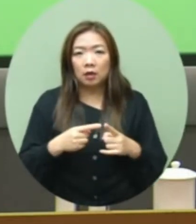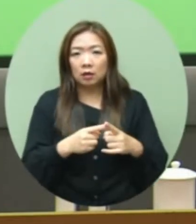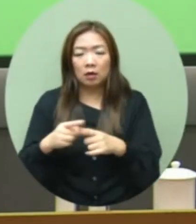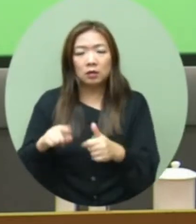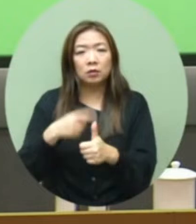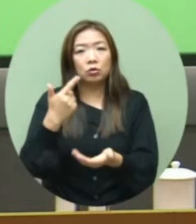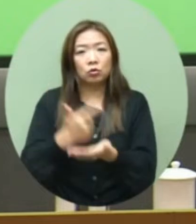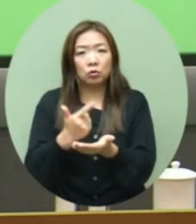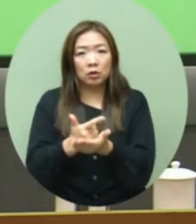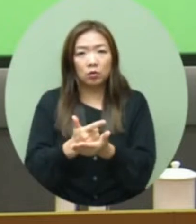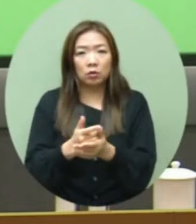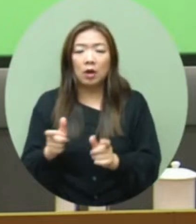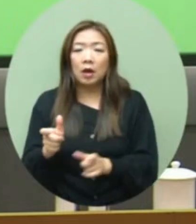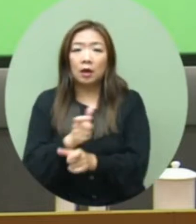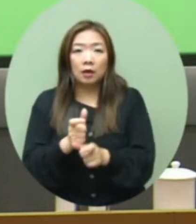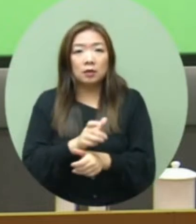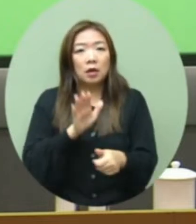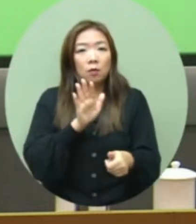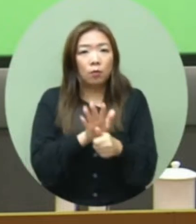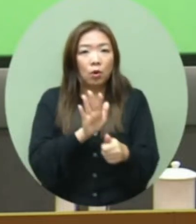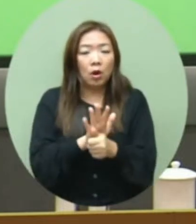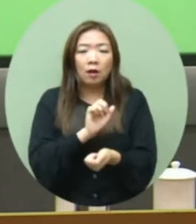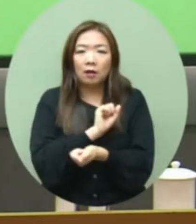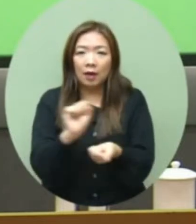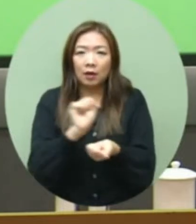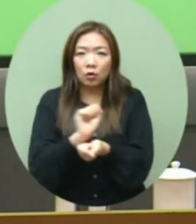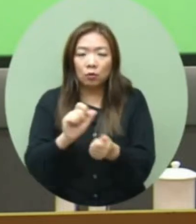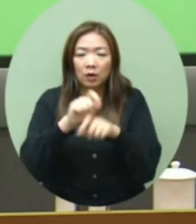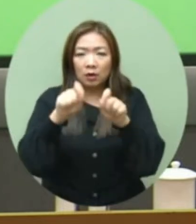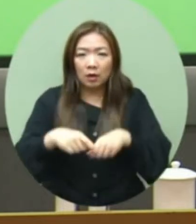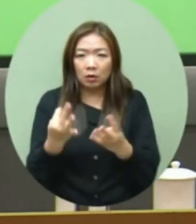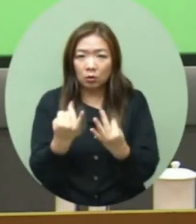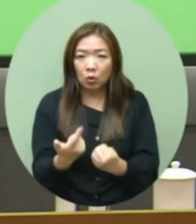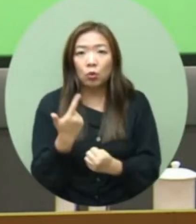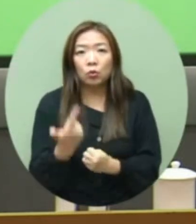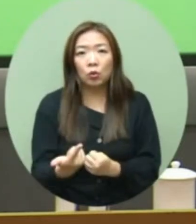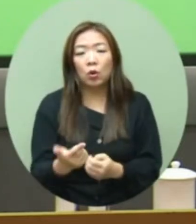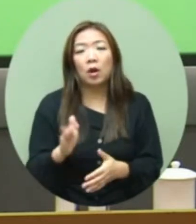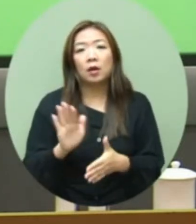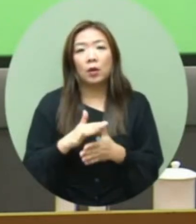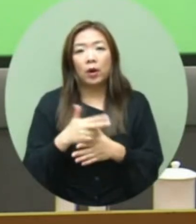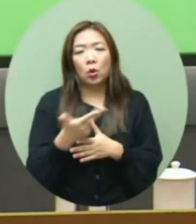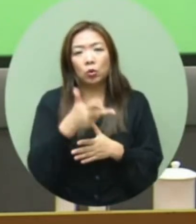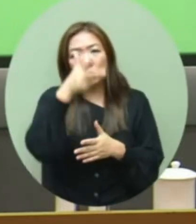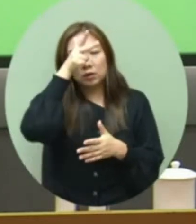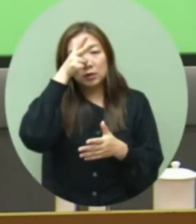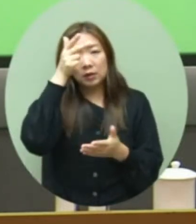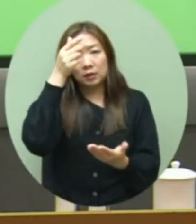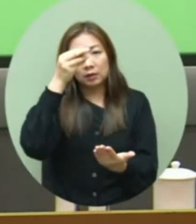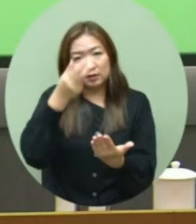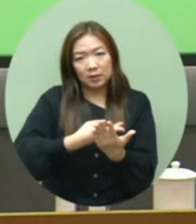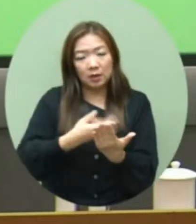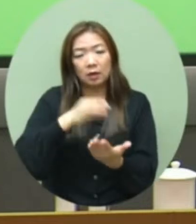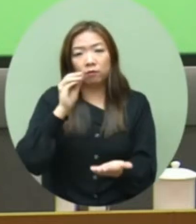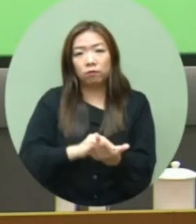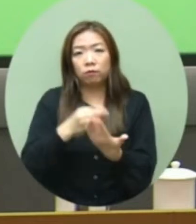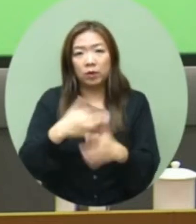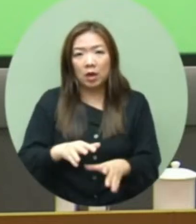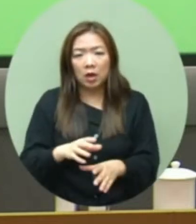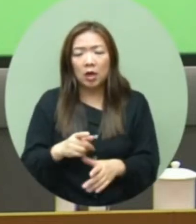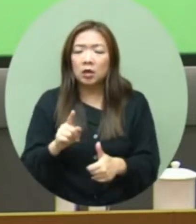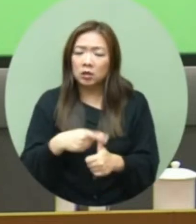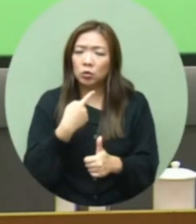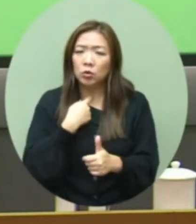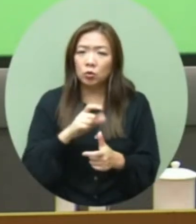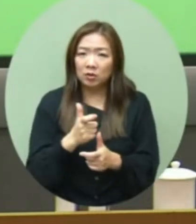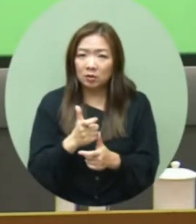accord priorities, we are people-oriented. The economy can solve a lot of issues because when it comes